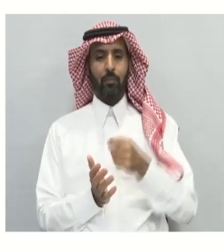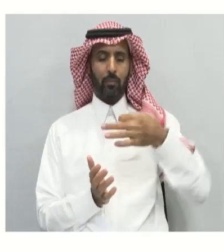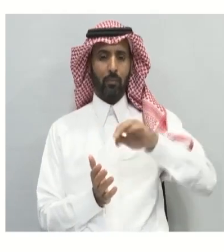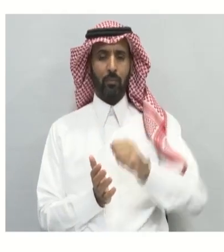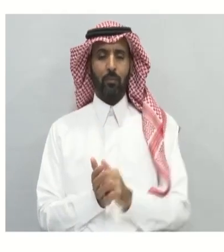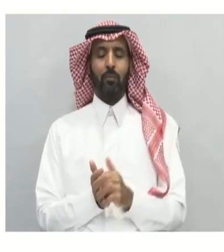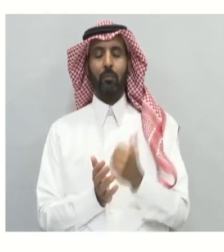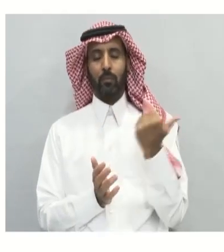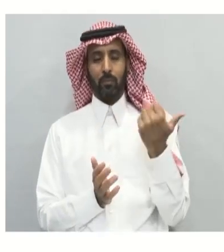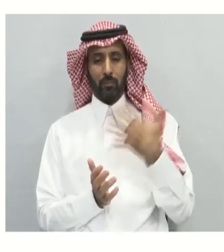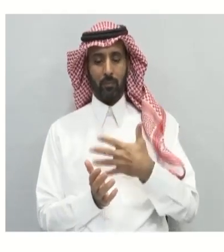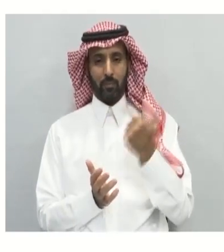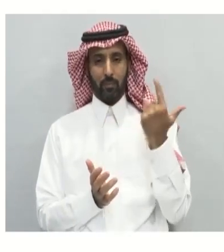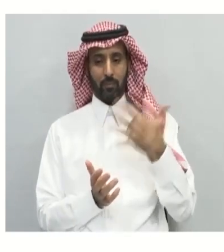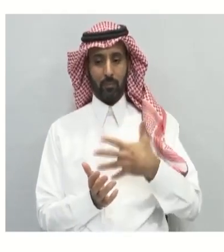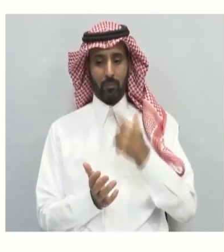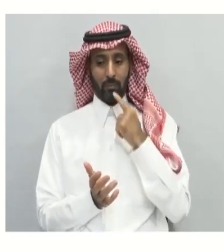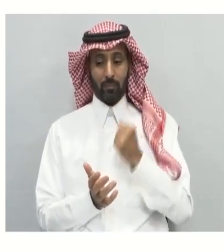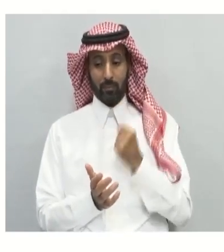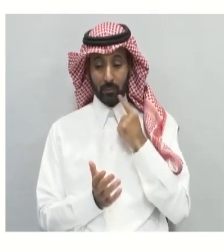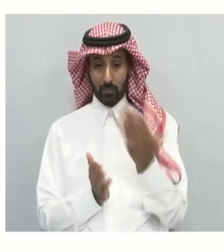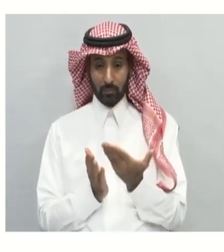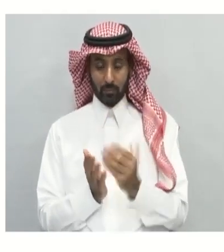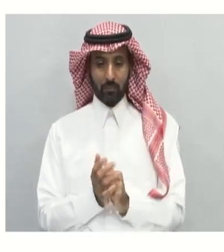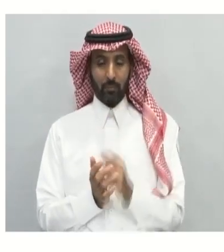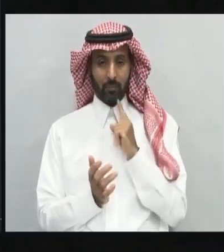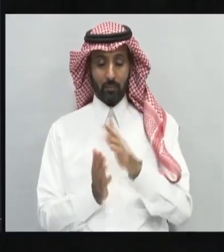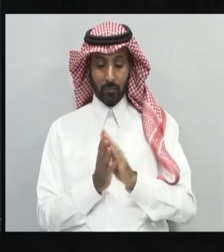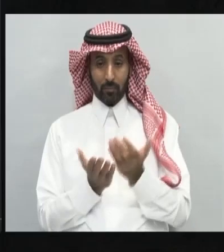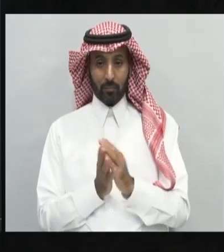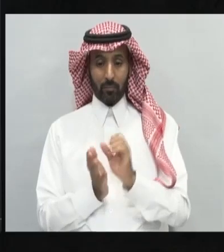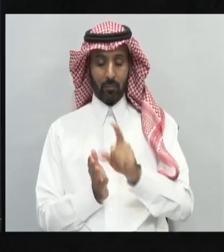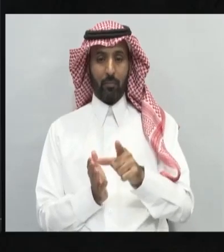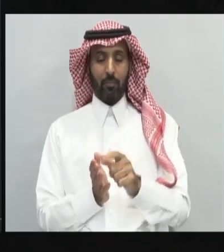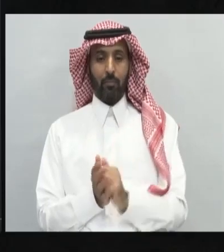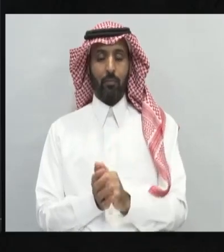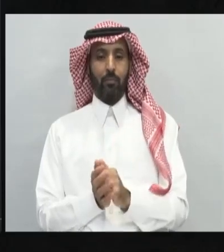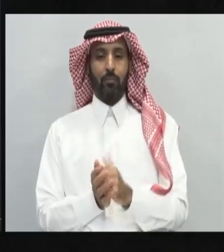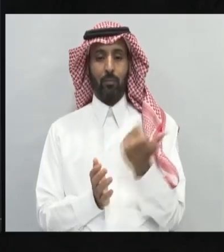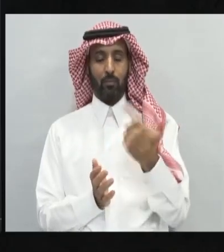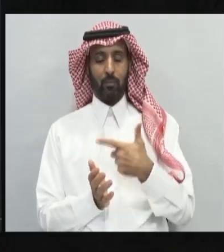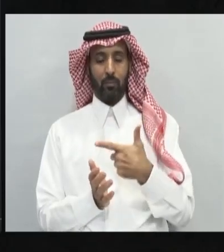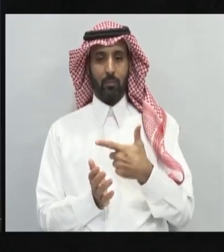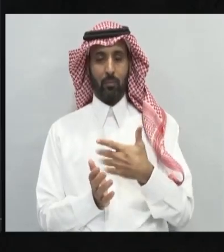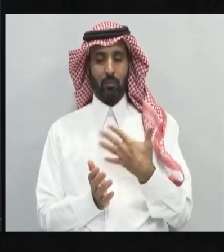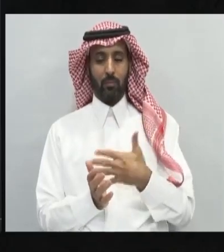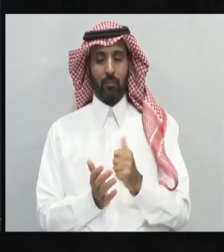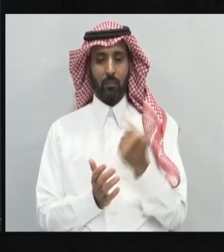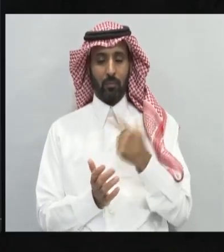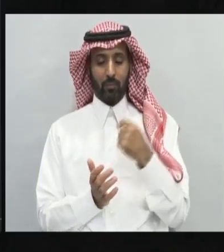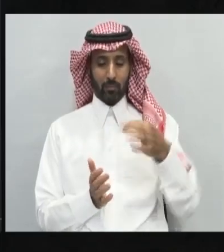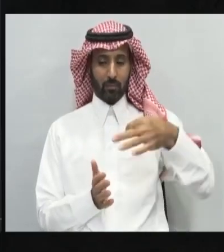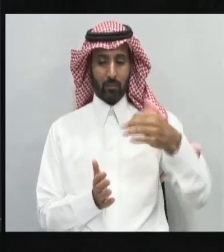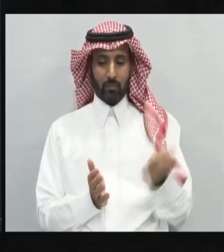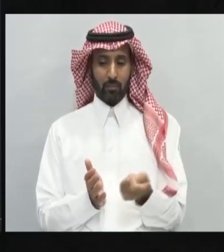and 57. All you need for the lesson today is your books, page 56 and 57, a sheet of paper